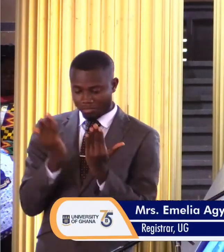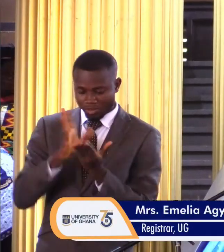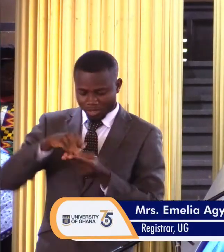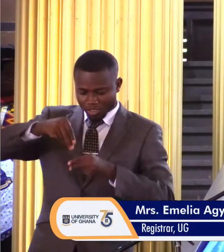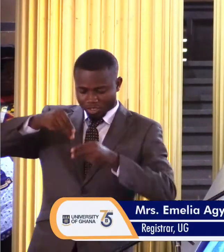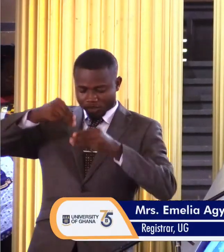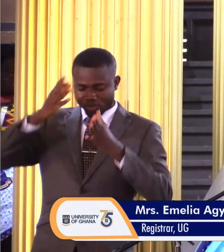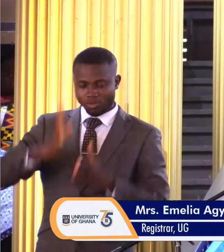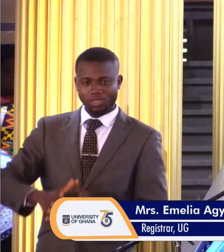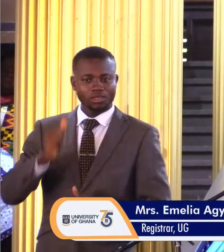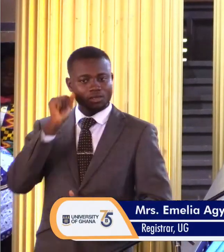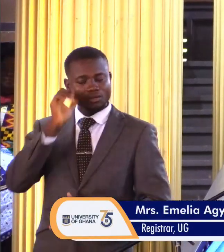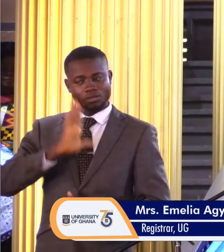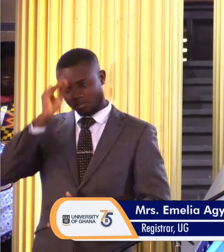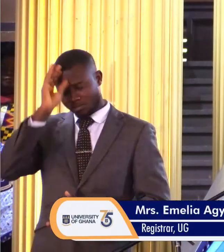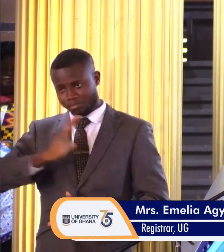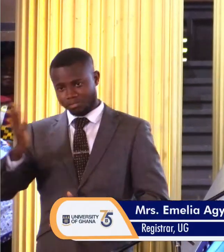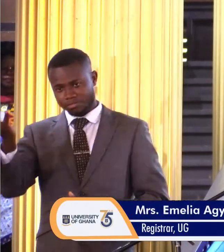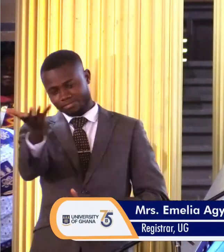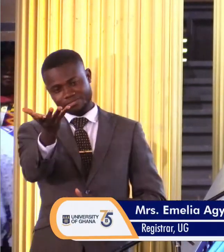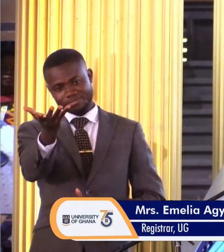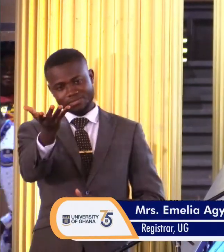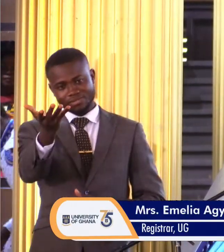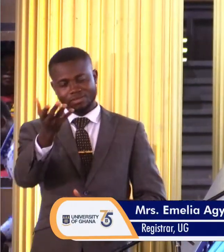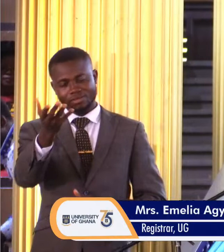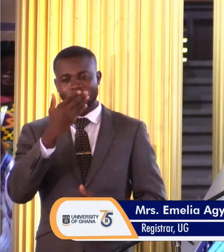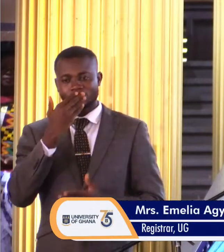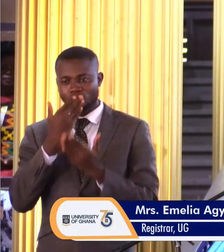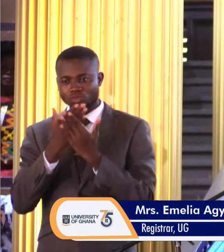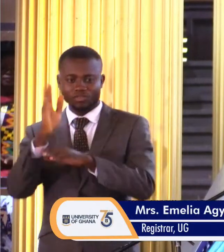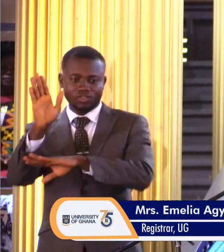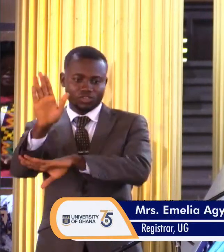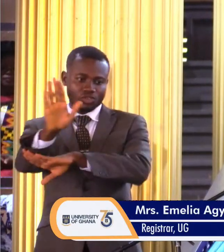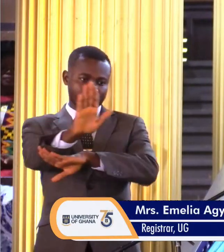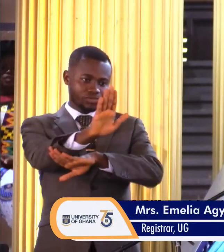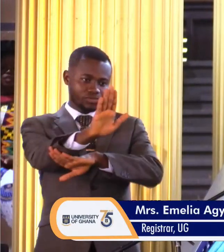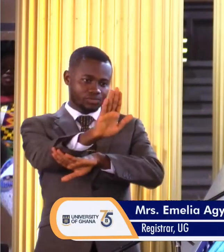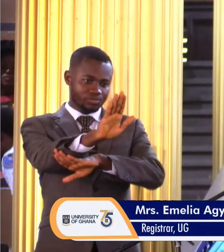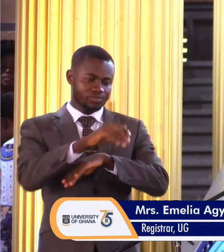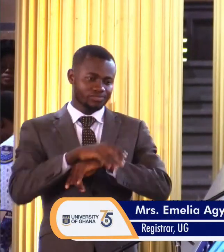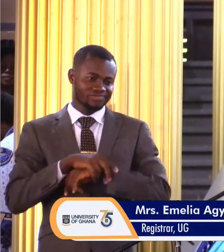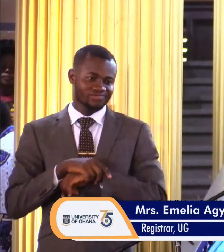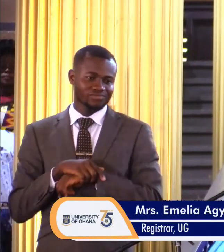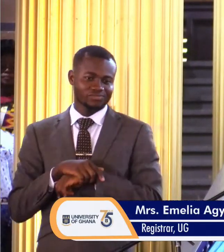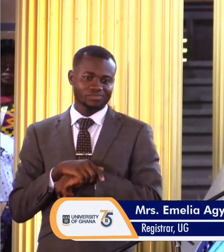students, distinguished ladies and gentlemen, a very good evening to you all.